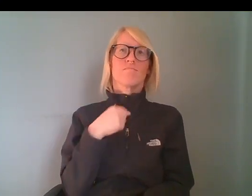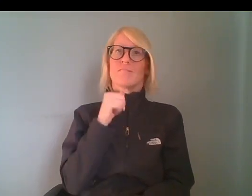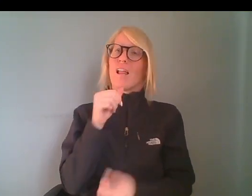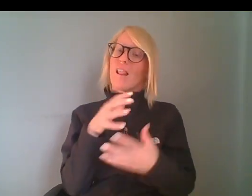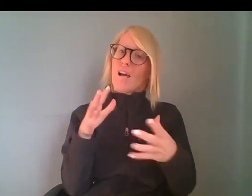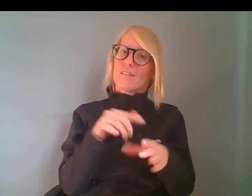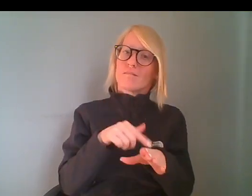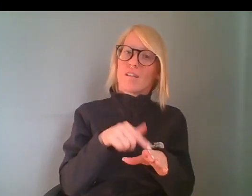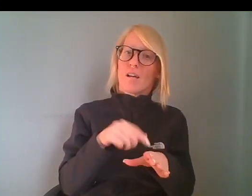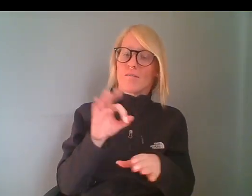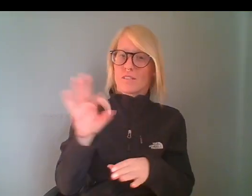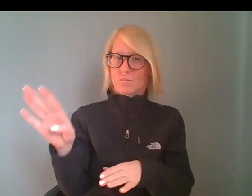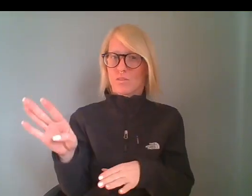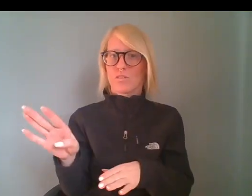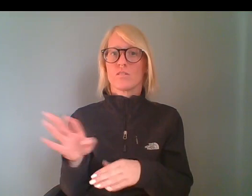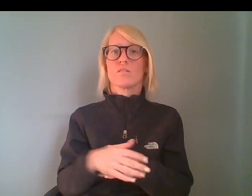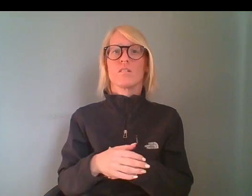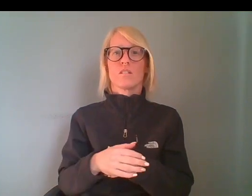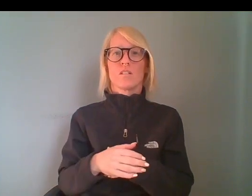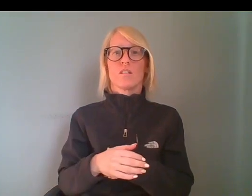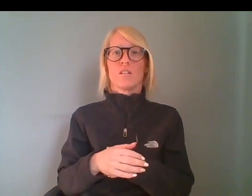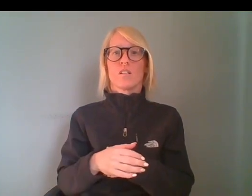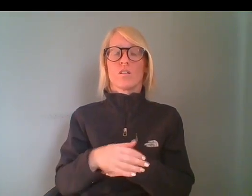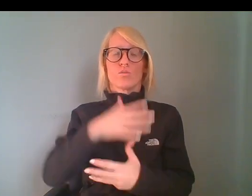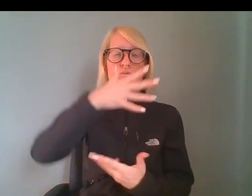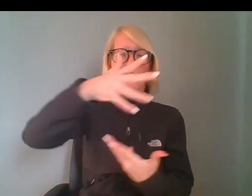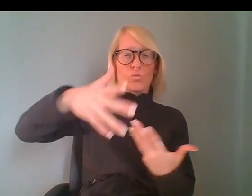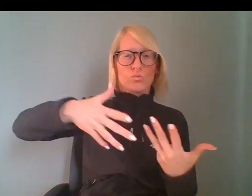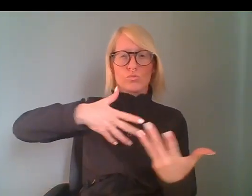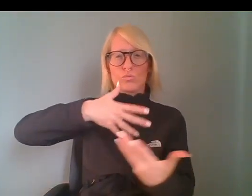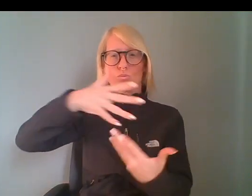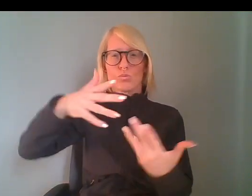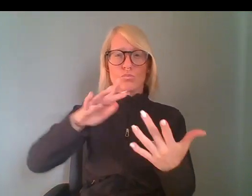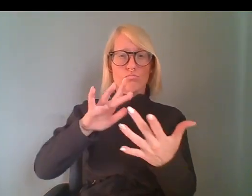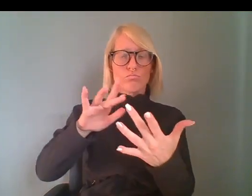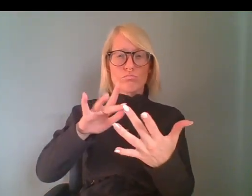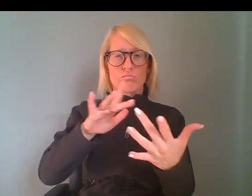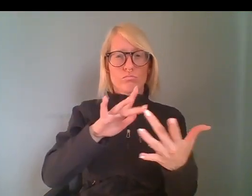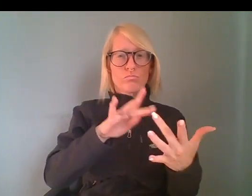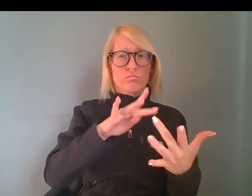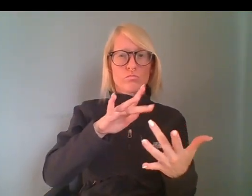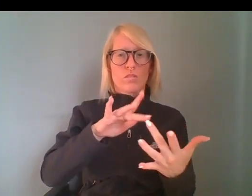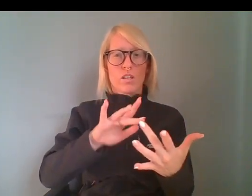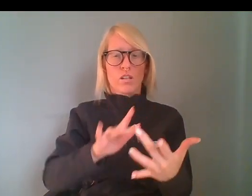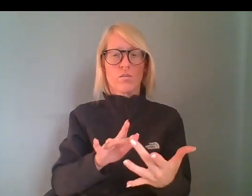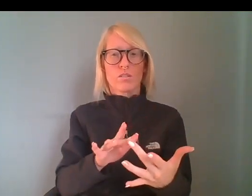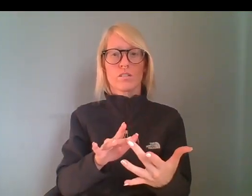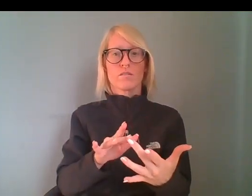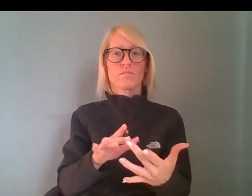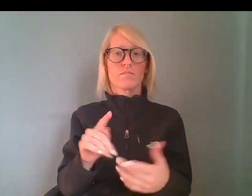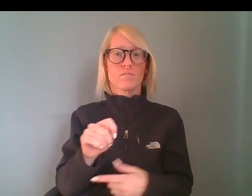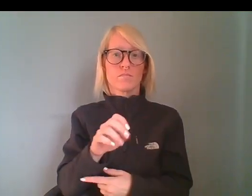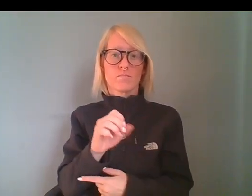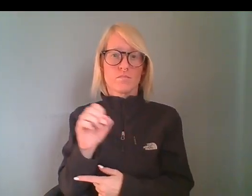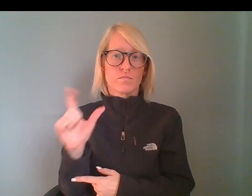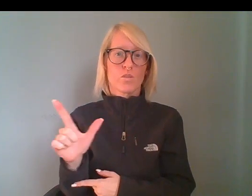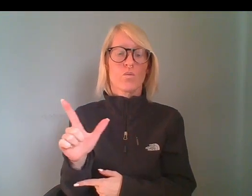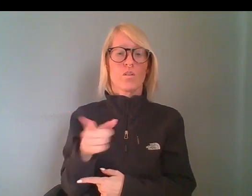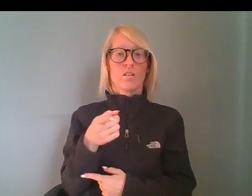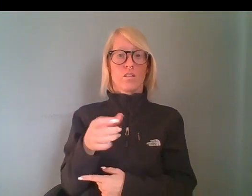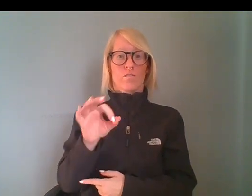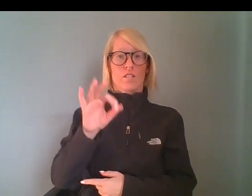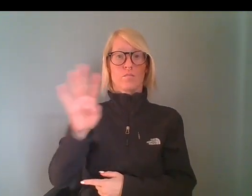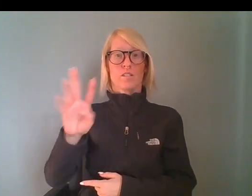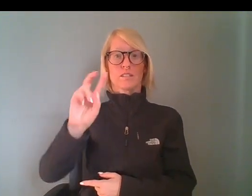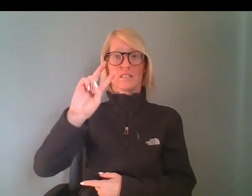networking tool. There's obviously a lot of people on there. It's the second most trafficked site in the world right now. And this, I just checked